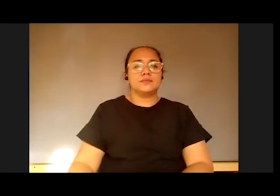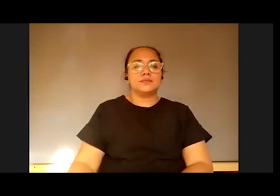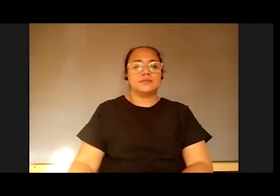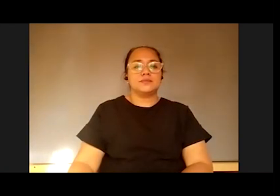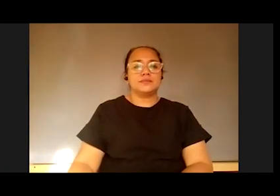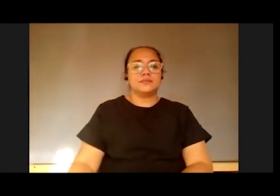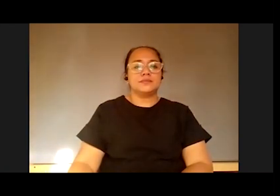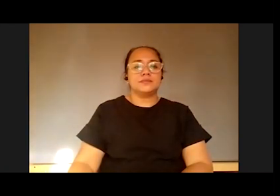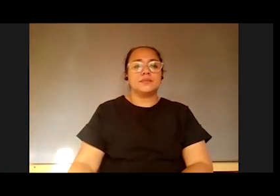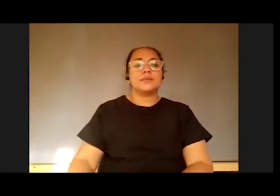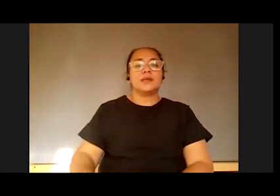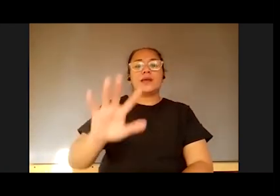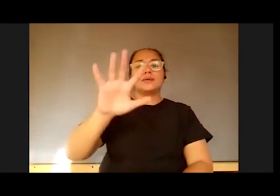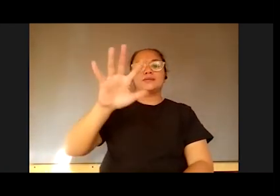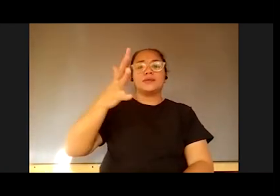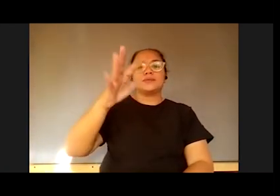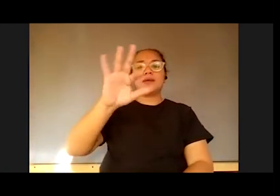And then fifth,